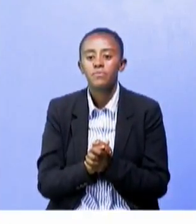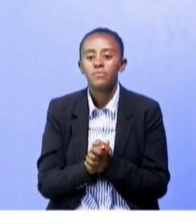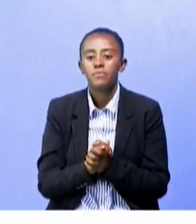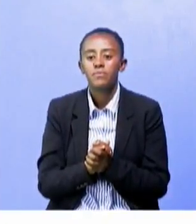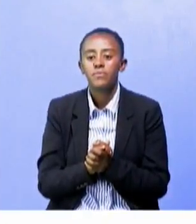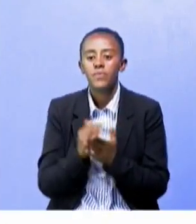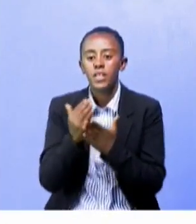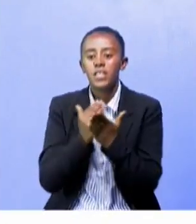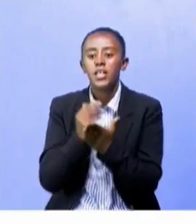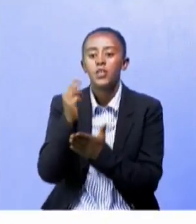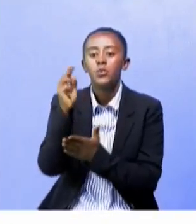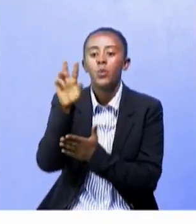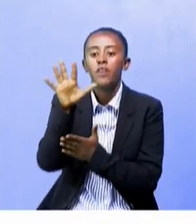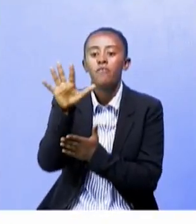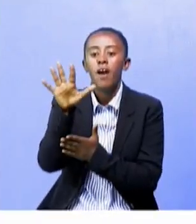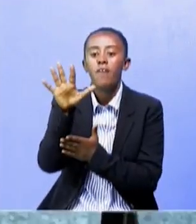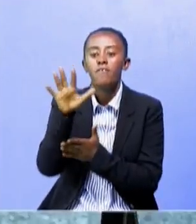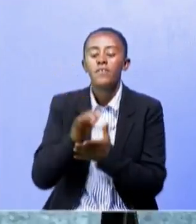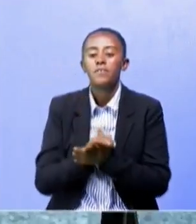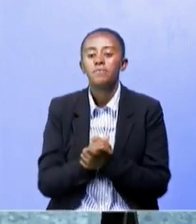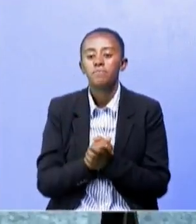Lesson 25.